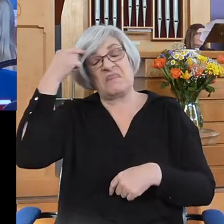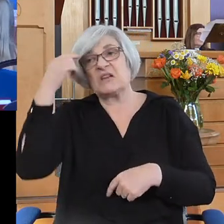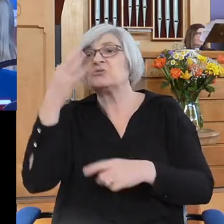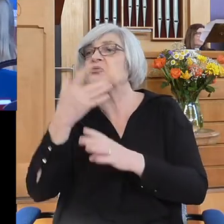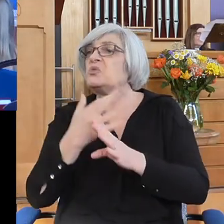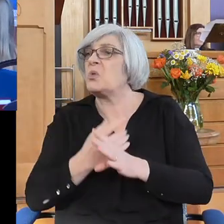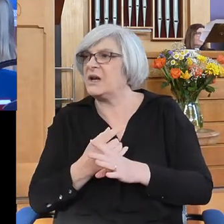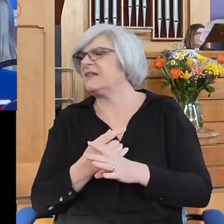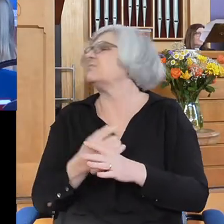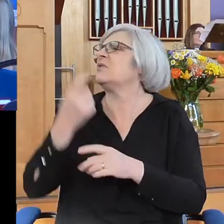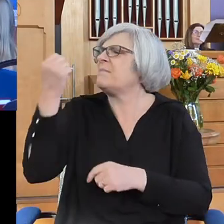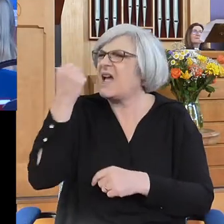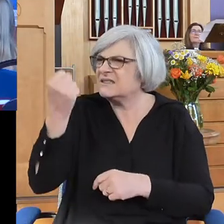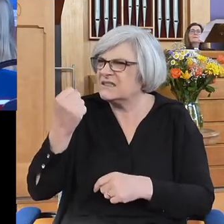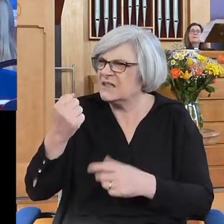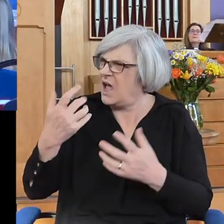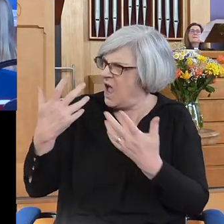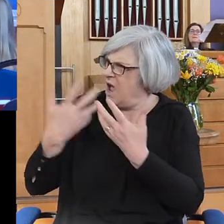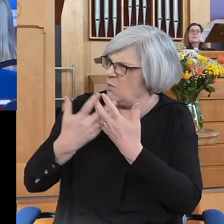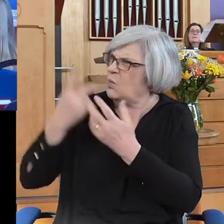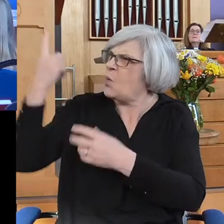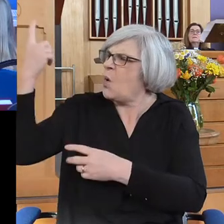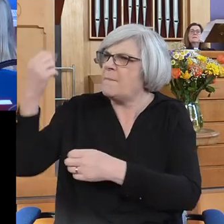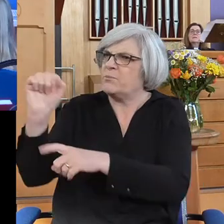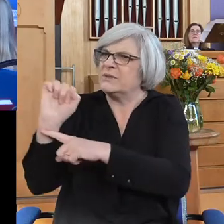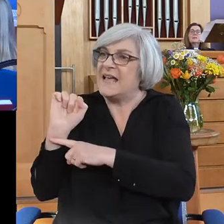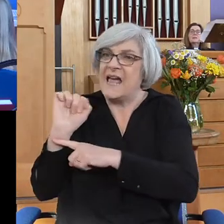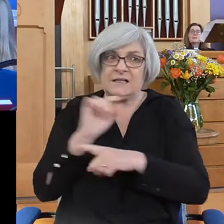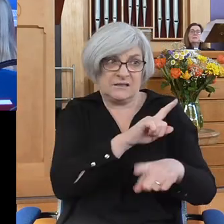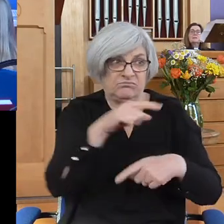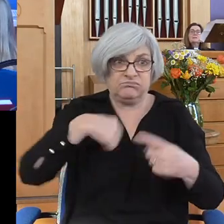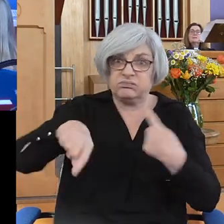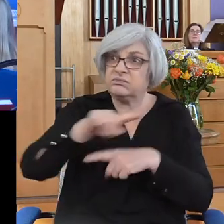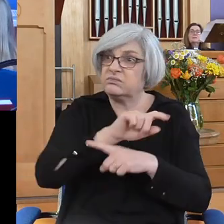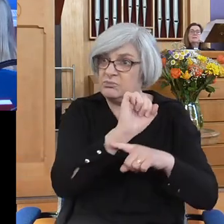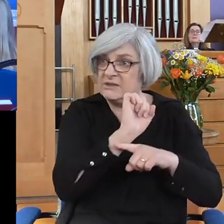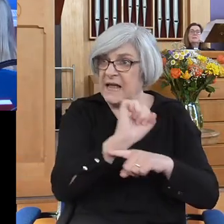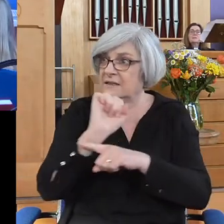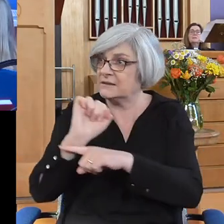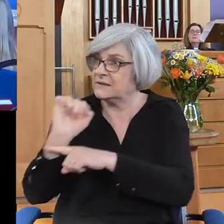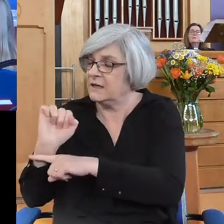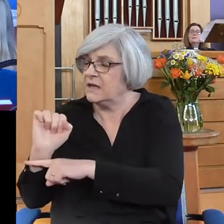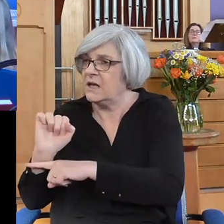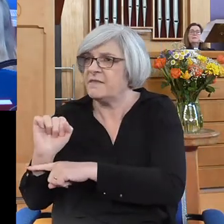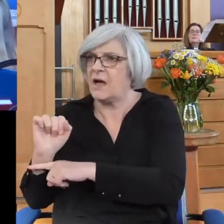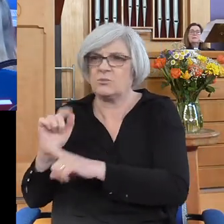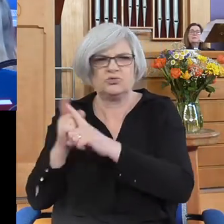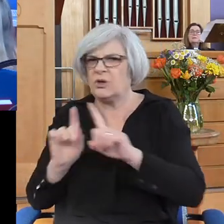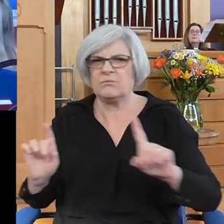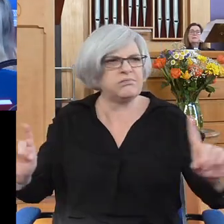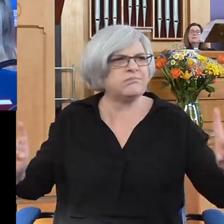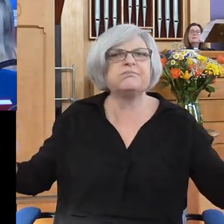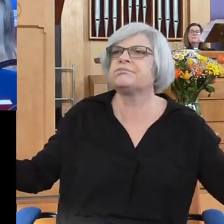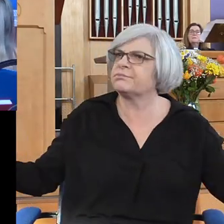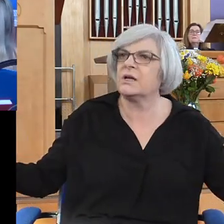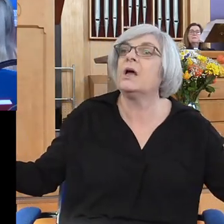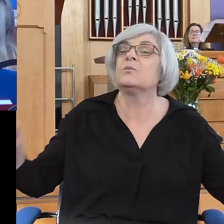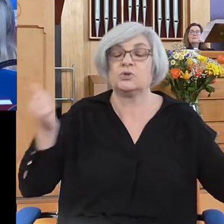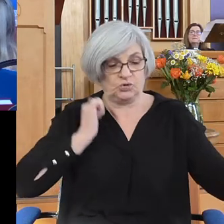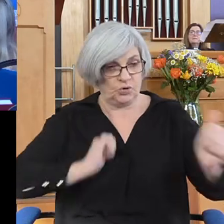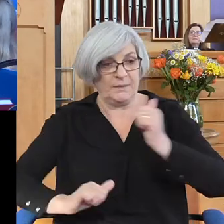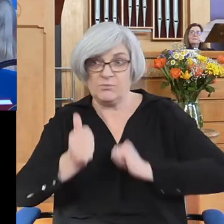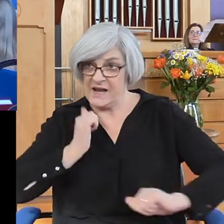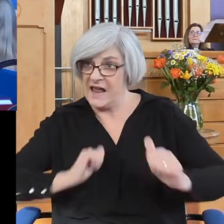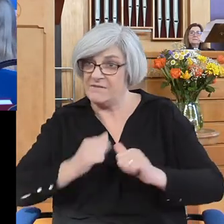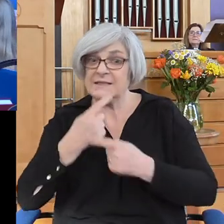of how God wants to protect us, that we shouldn't stray too far from him, and we should be brave in telling other